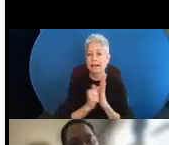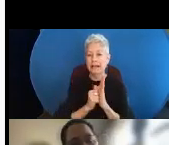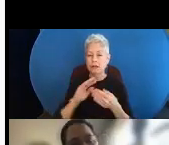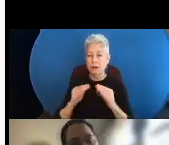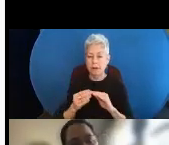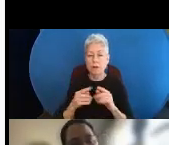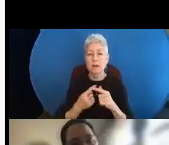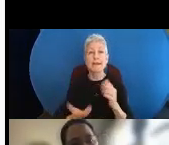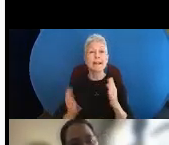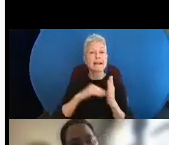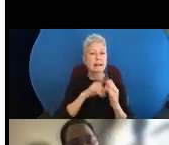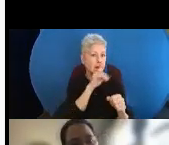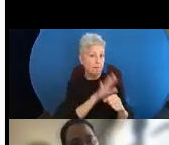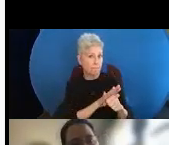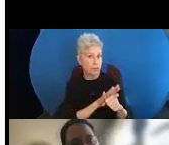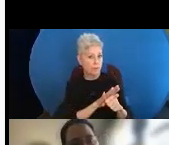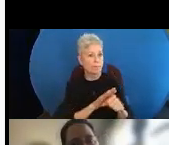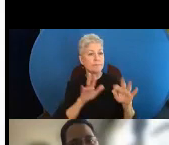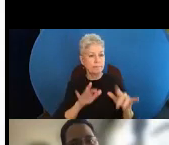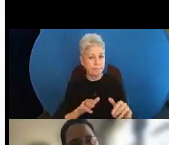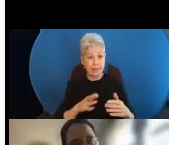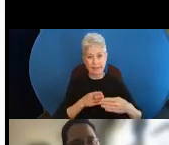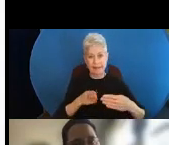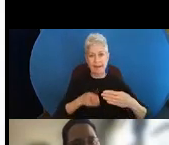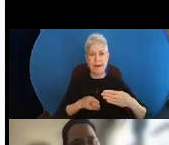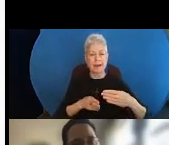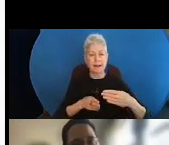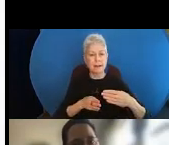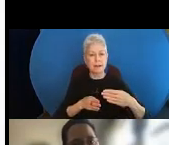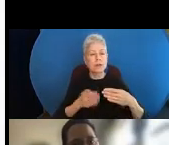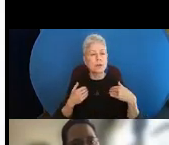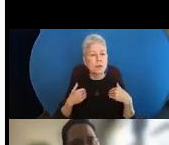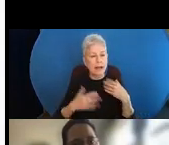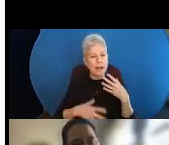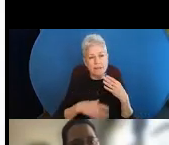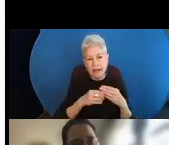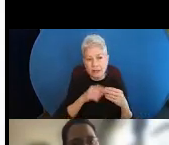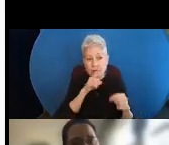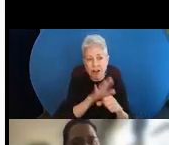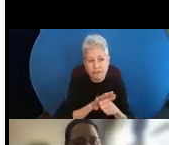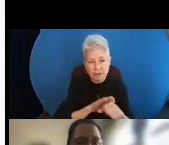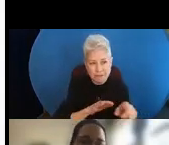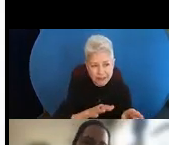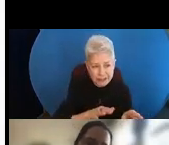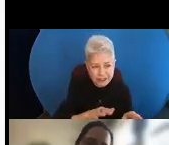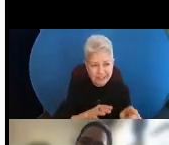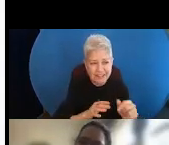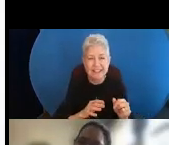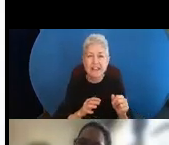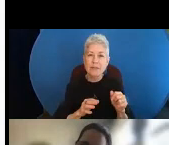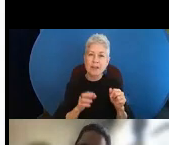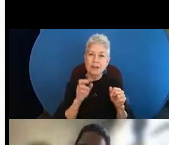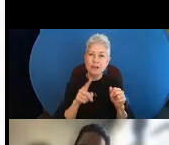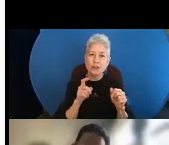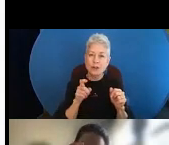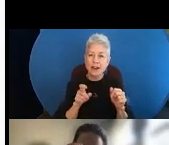again. And at the end, we have extra confirmation where you have to